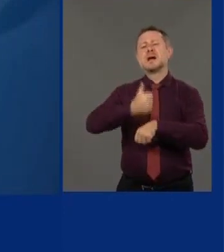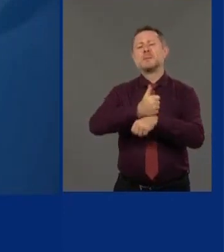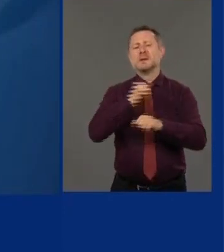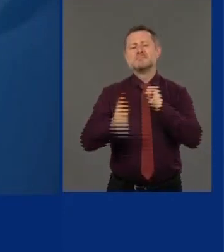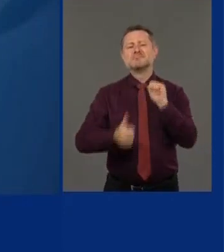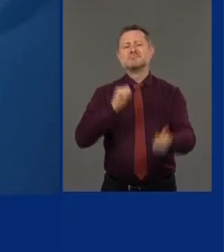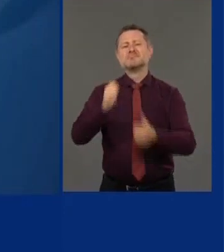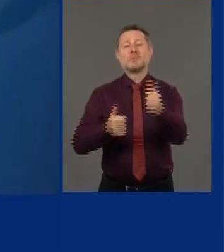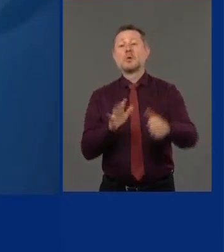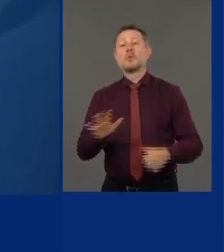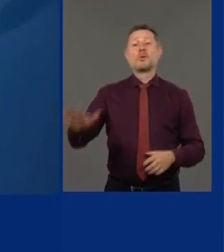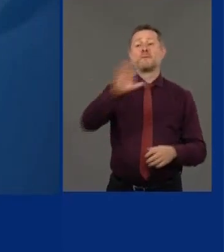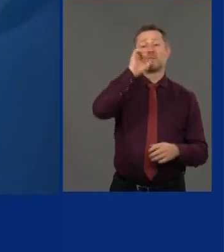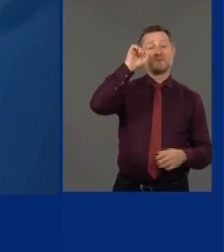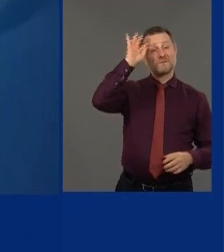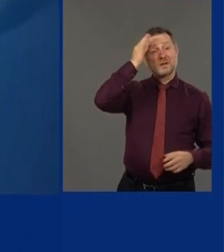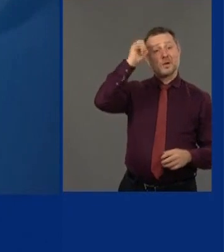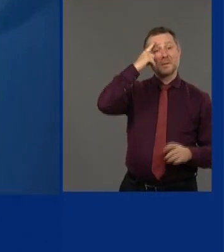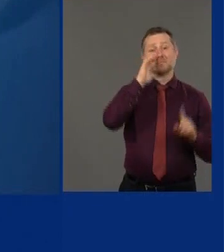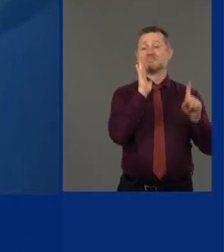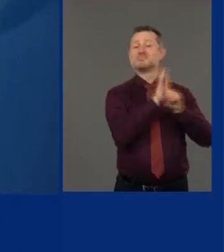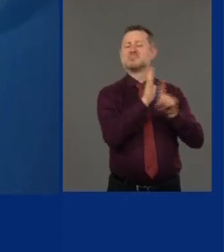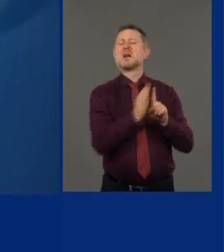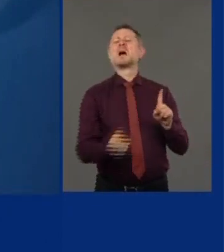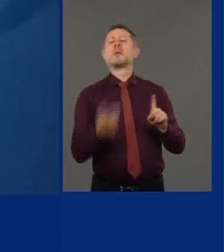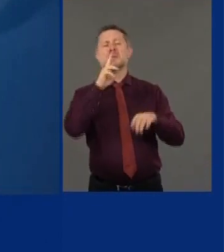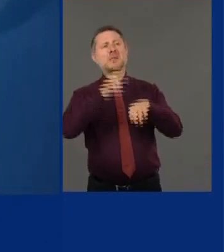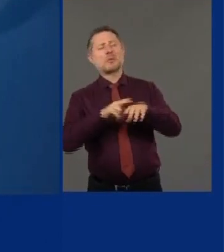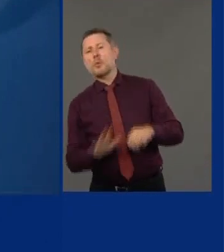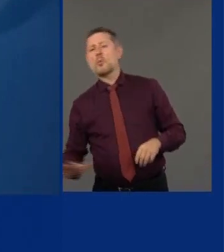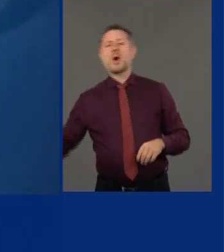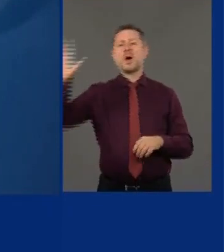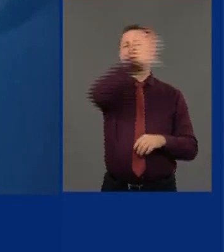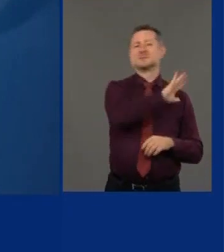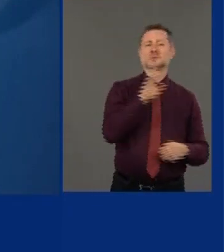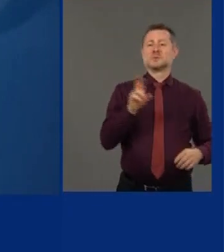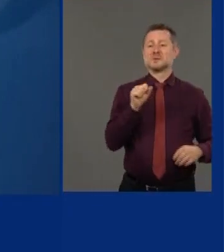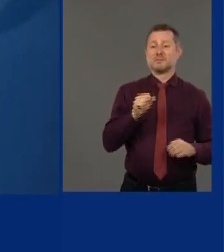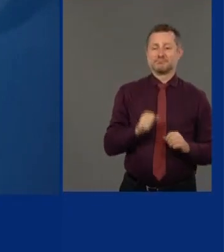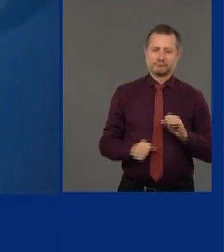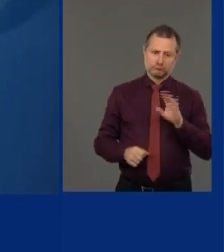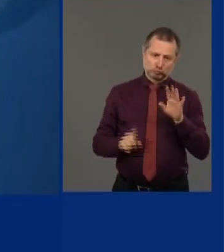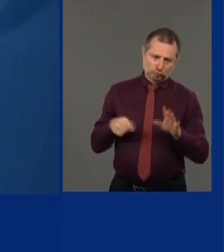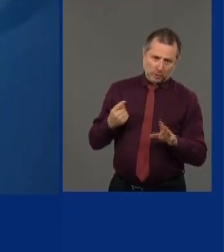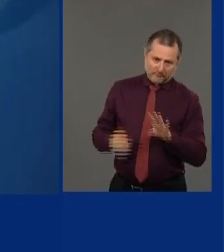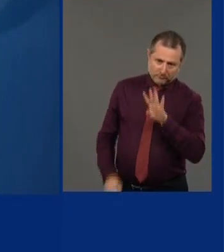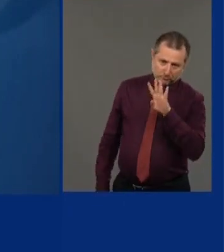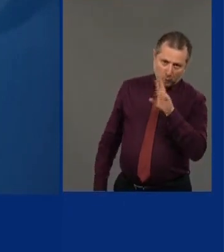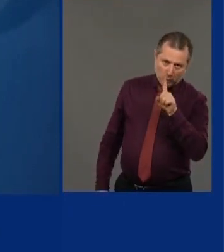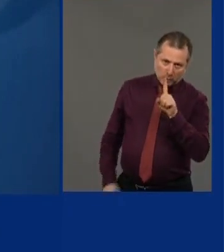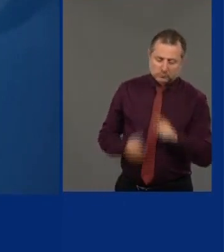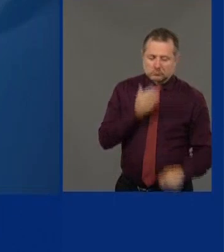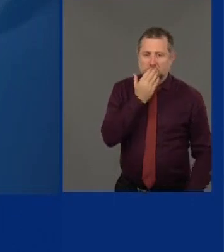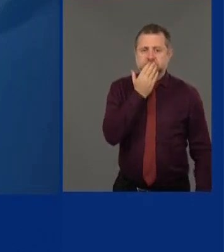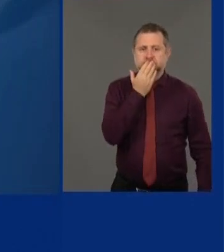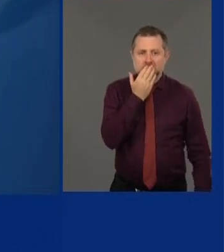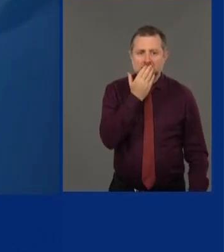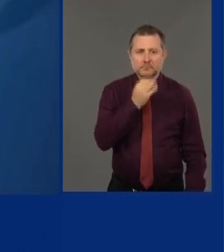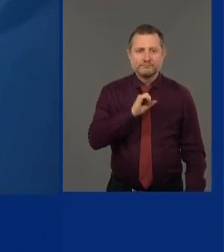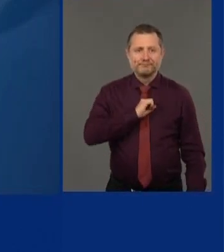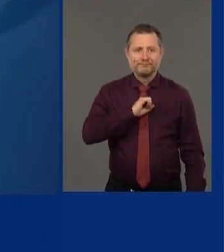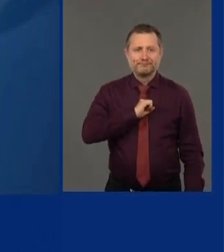the federal government set up and operated? 41. Well,